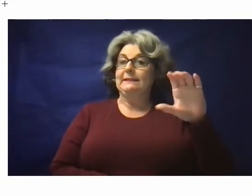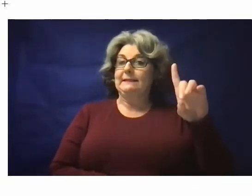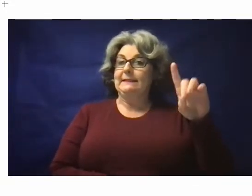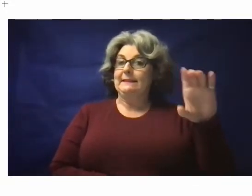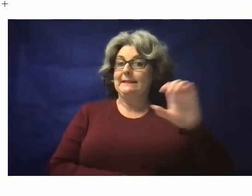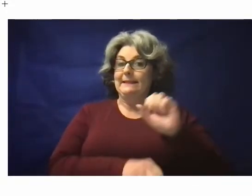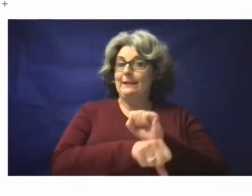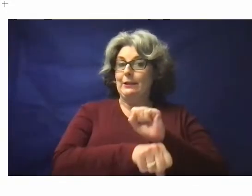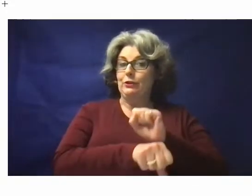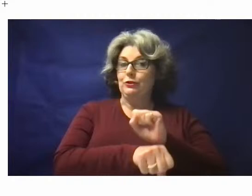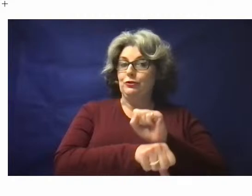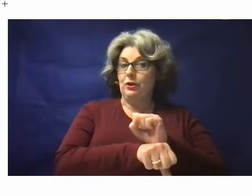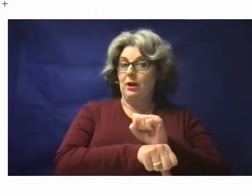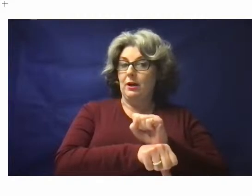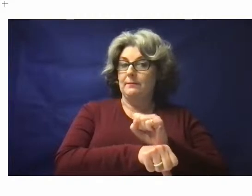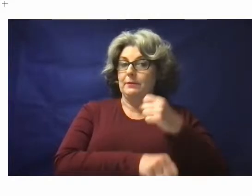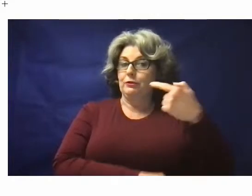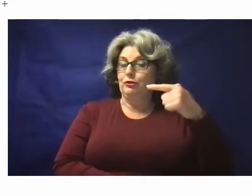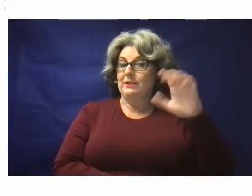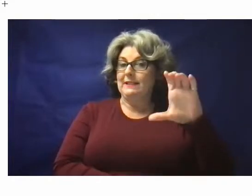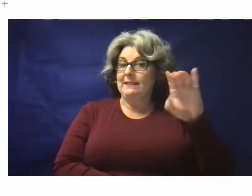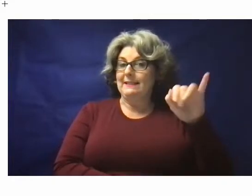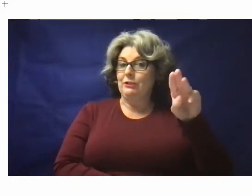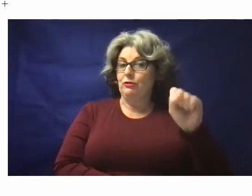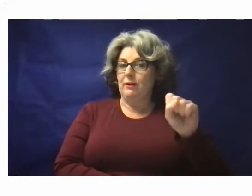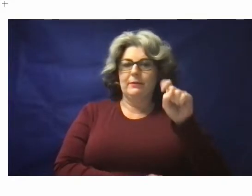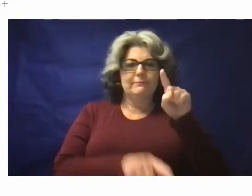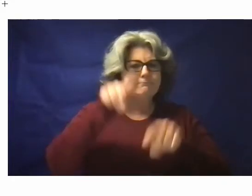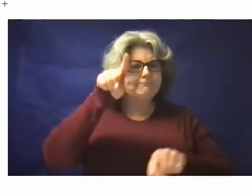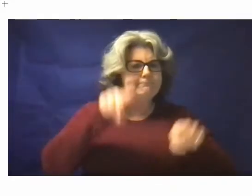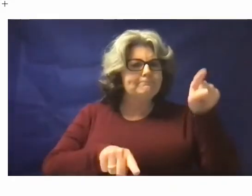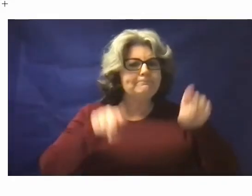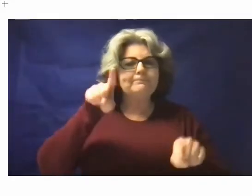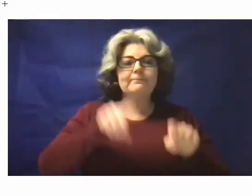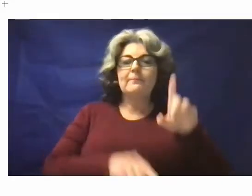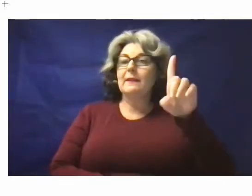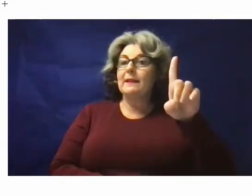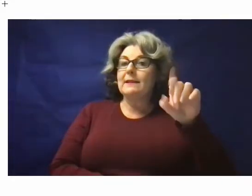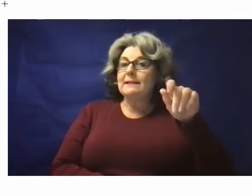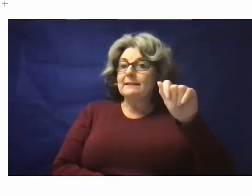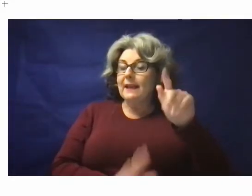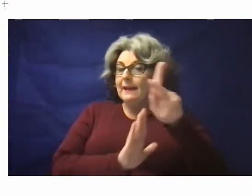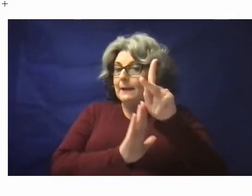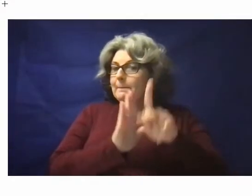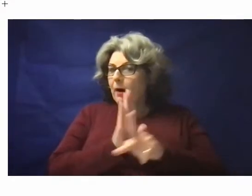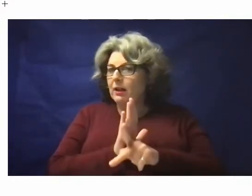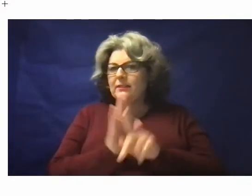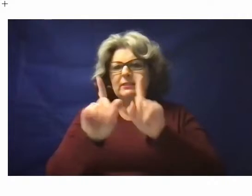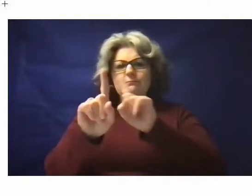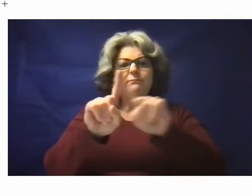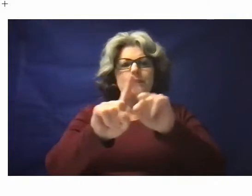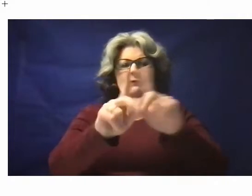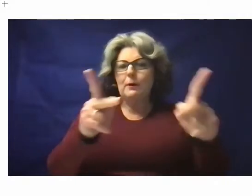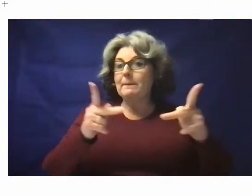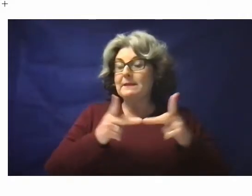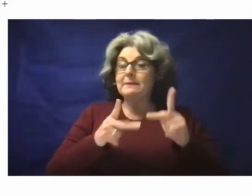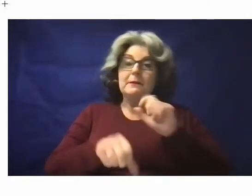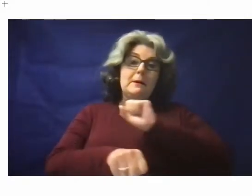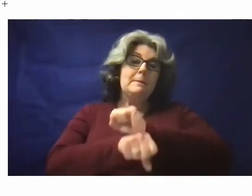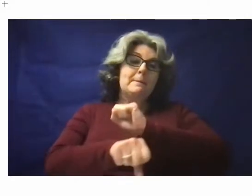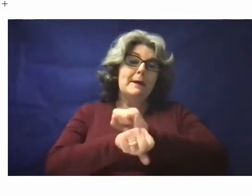in the public service are as varied as the number of departments and agencies in the government of Canada. So you could be working in